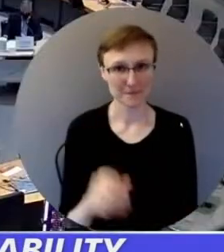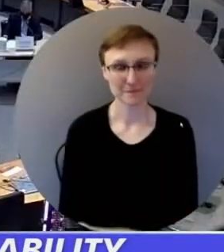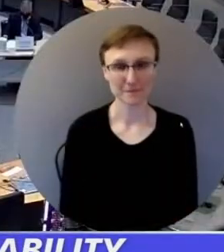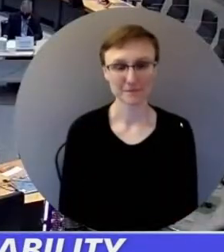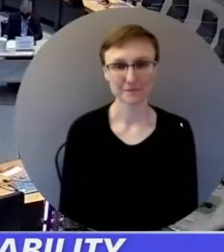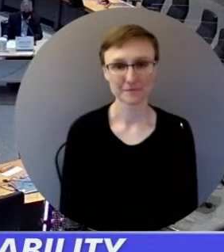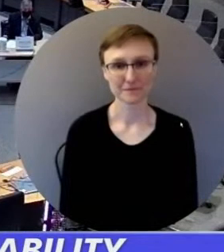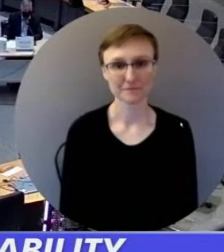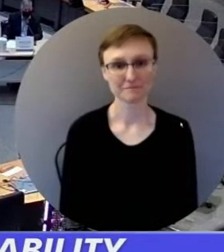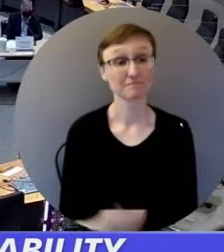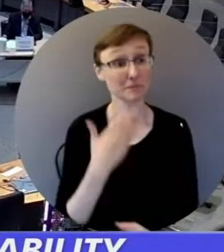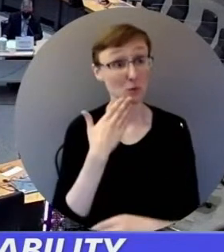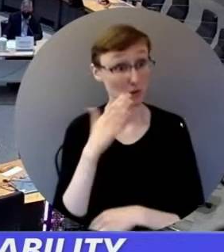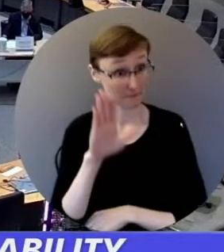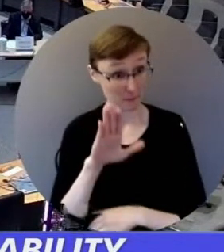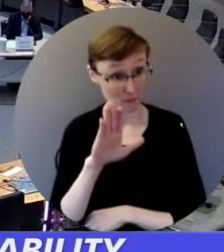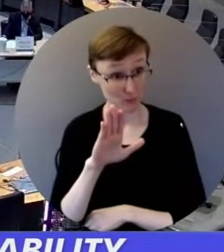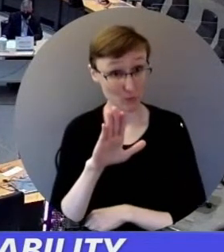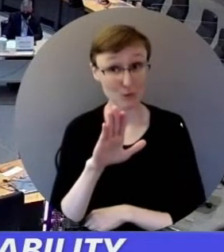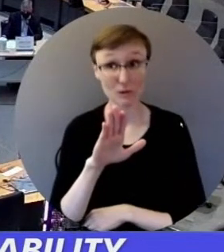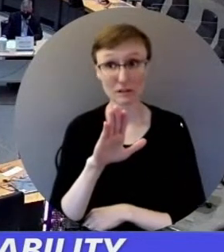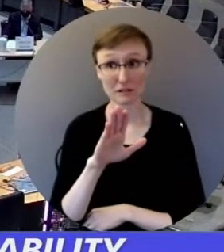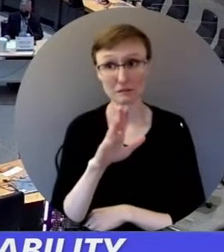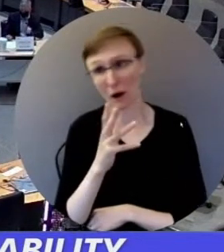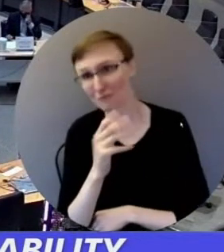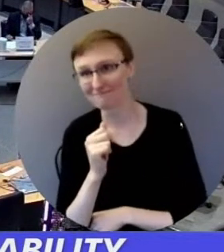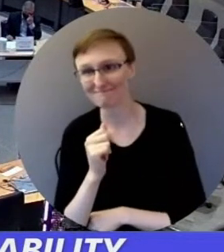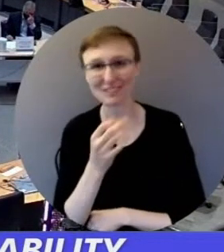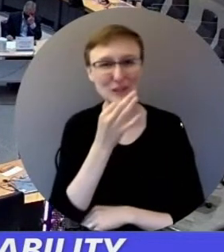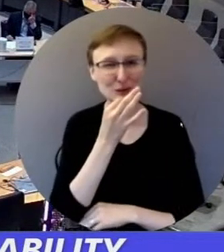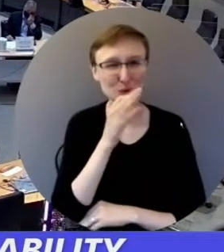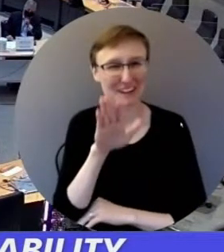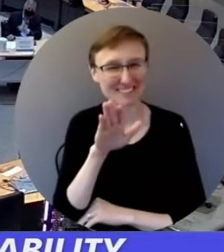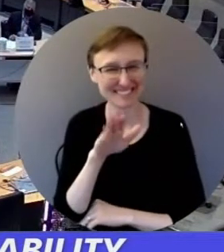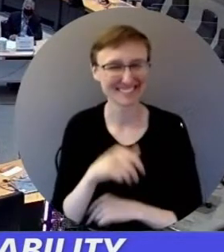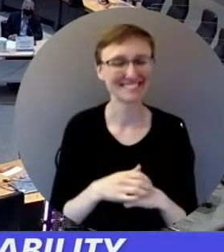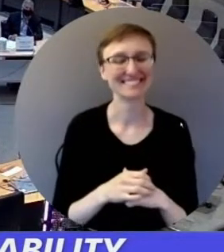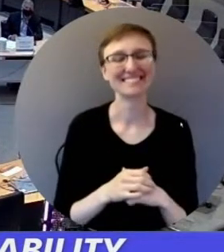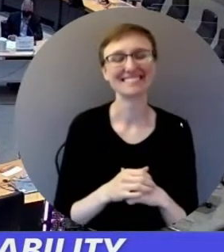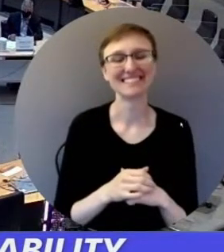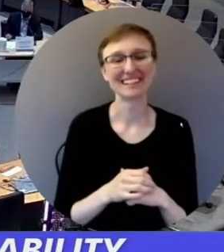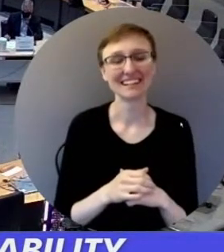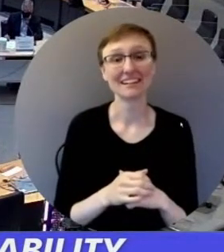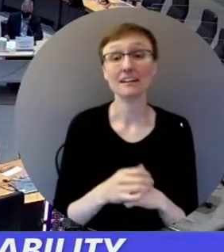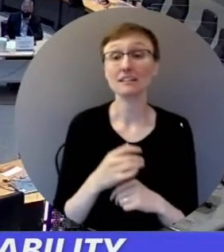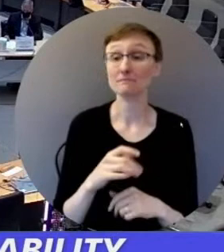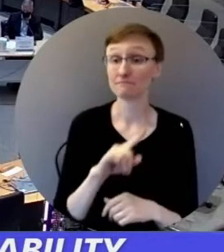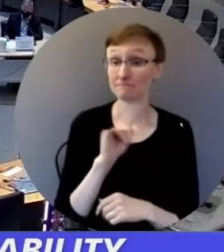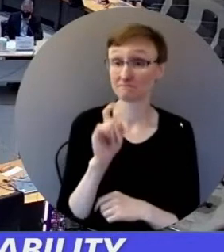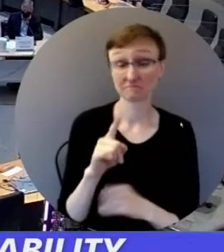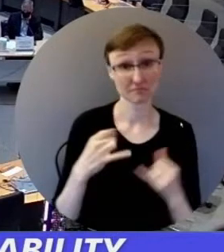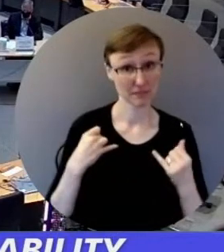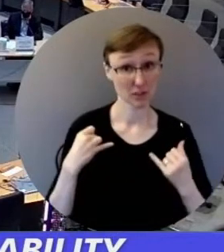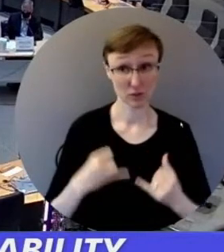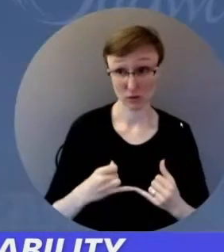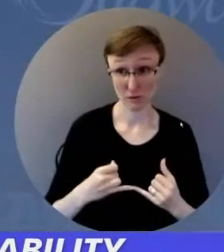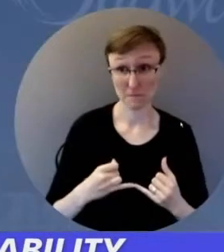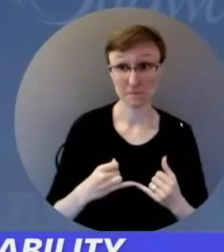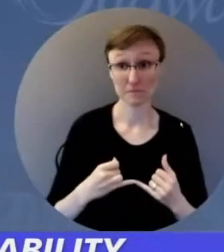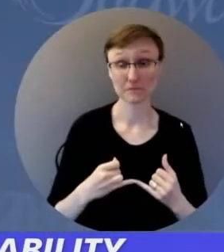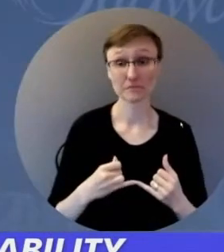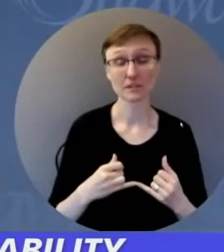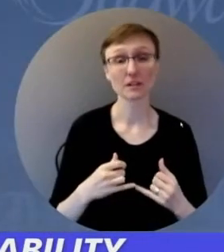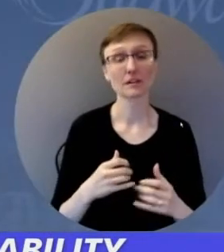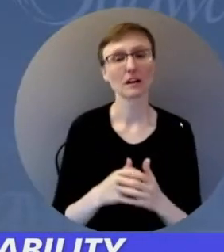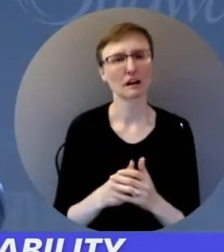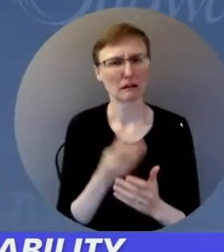afternoon, everyone. Well, just almost. My question is for Mayor Watson. Now, my YouTube was a little